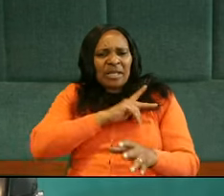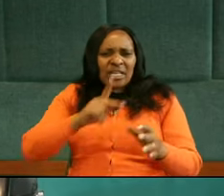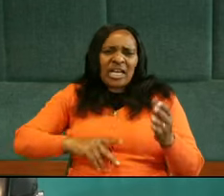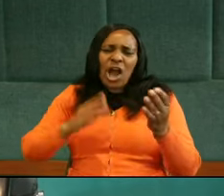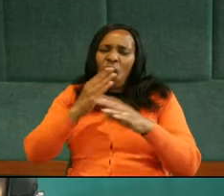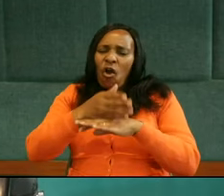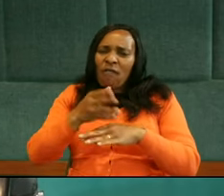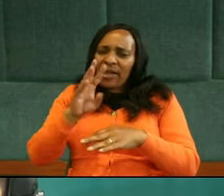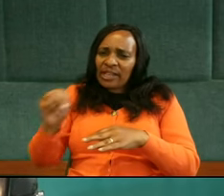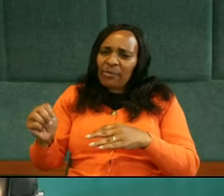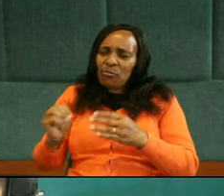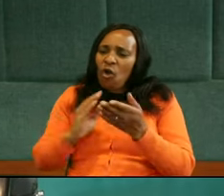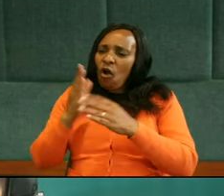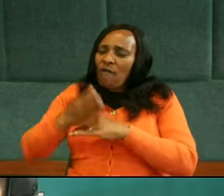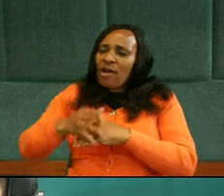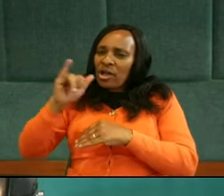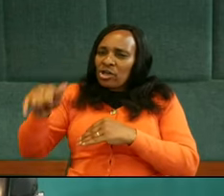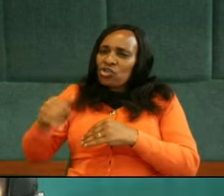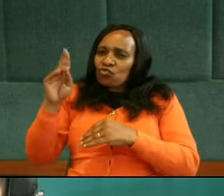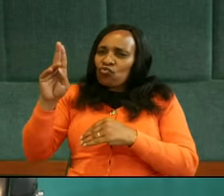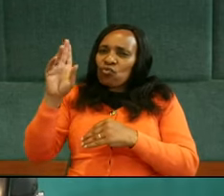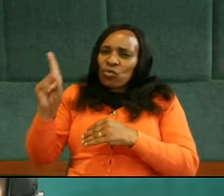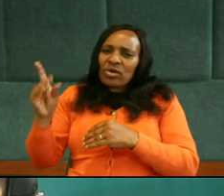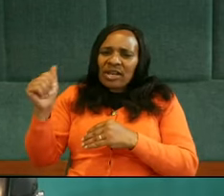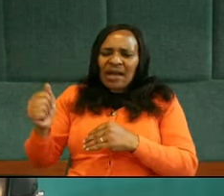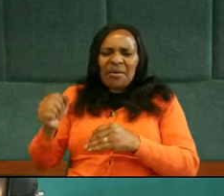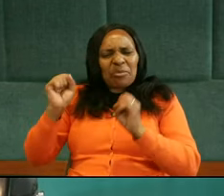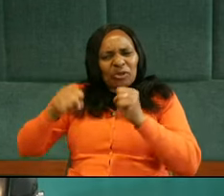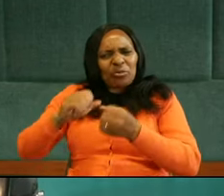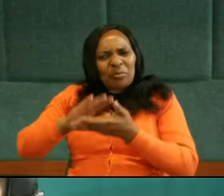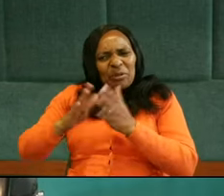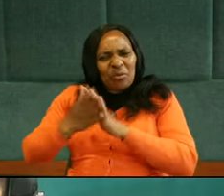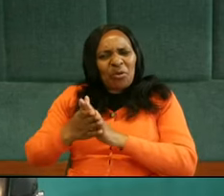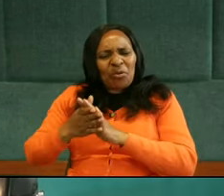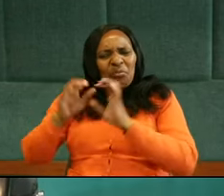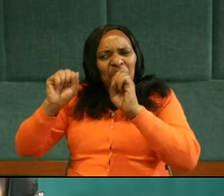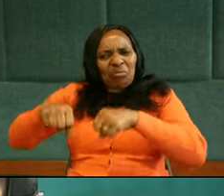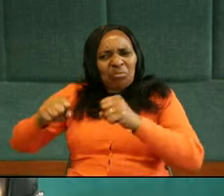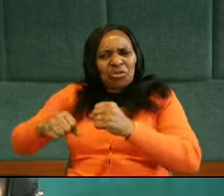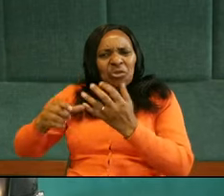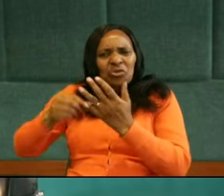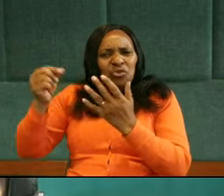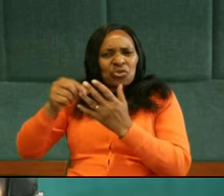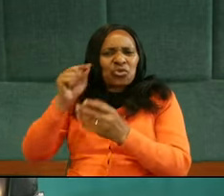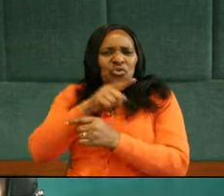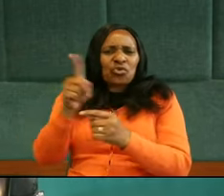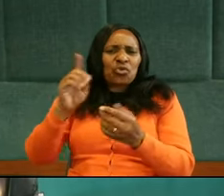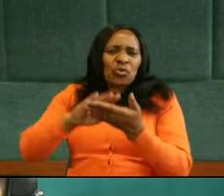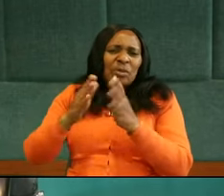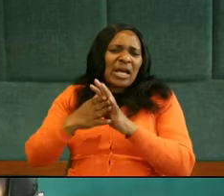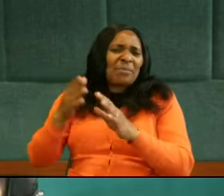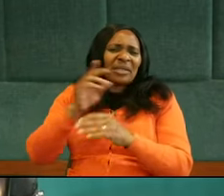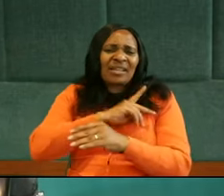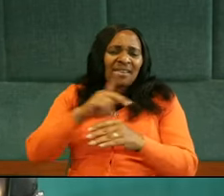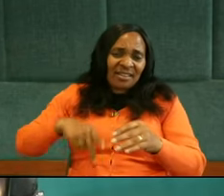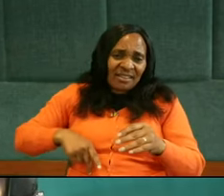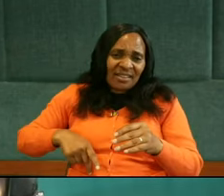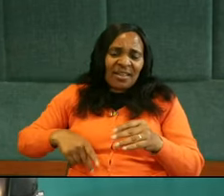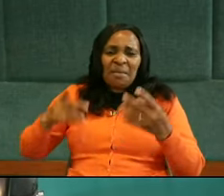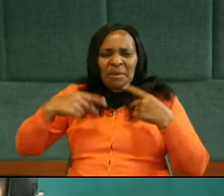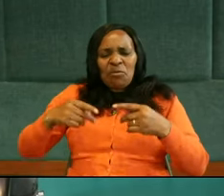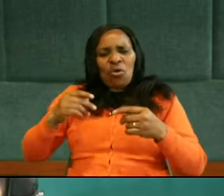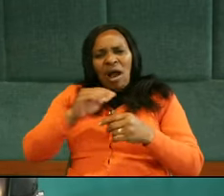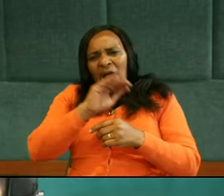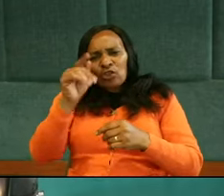well as over Judah? These are people begging you to become their king. Yeah. What type of leader do you think you need to be for people to ask you to become their